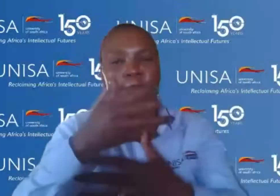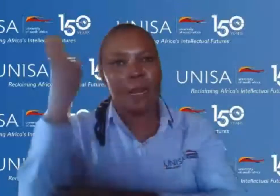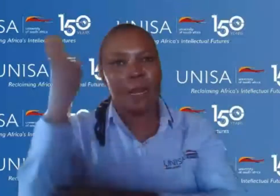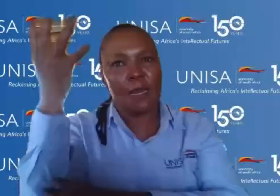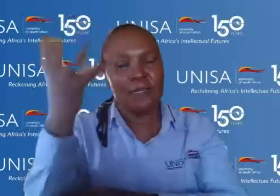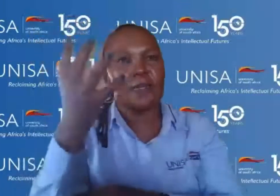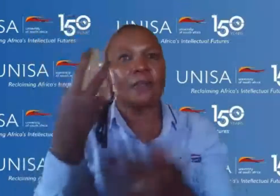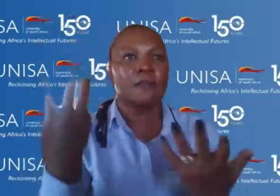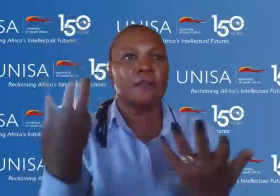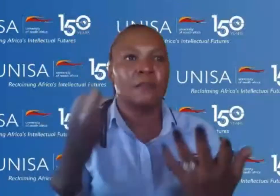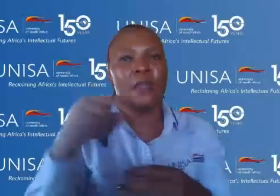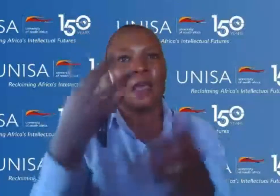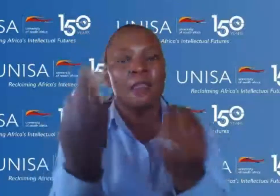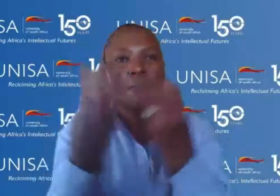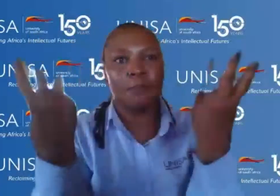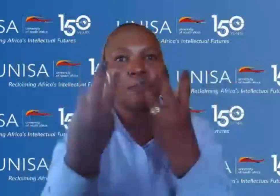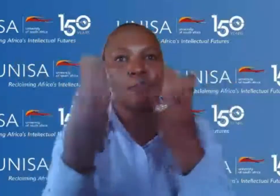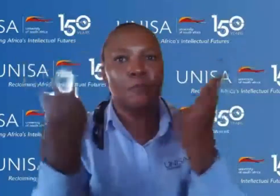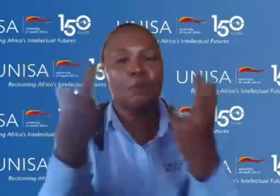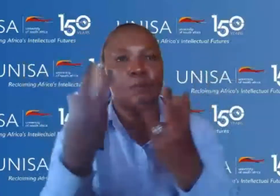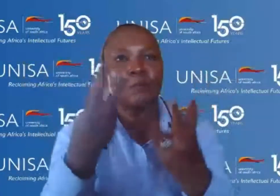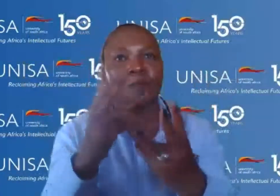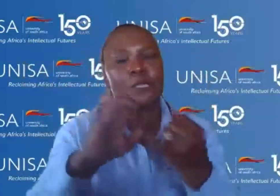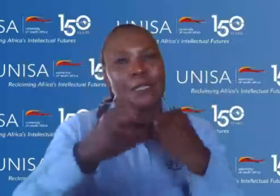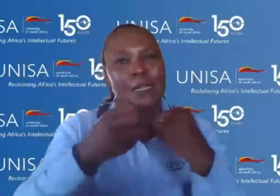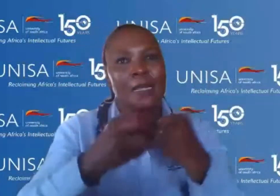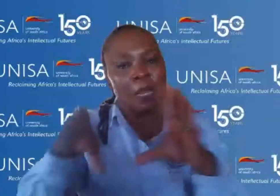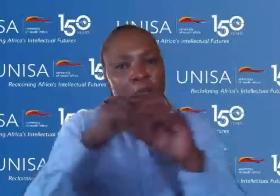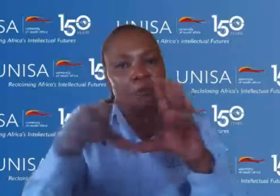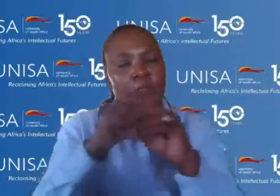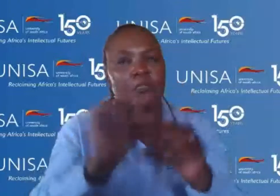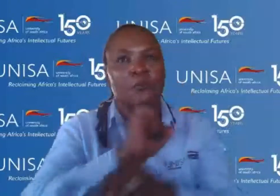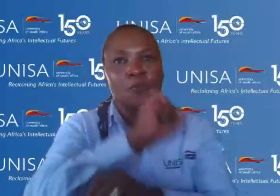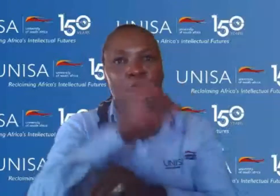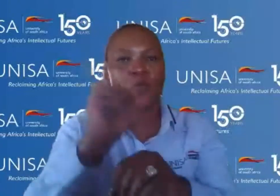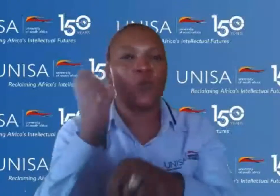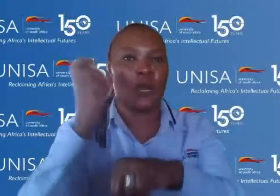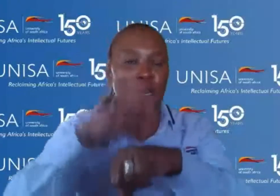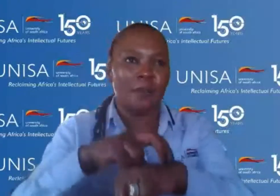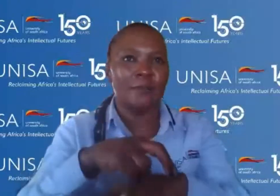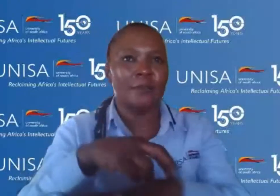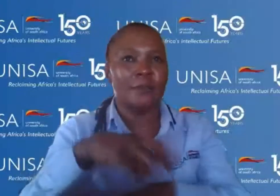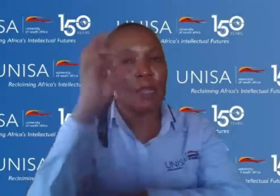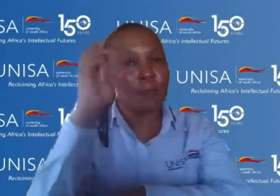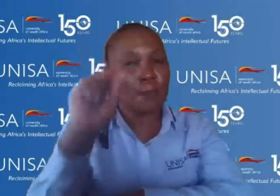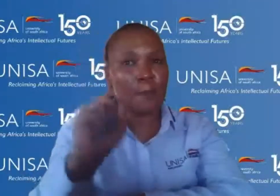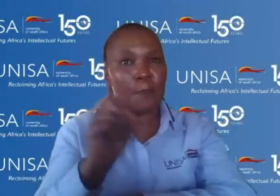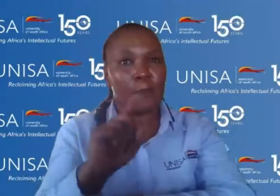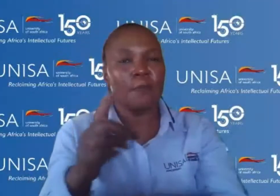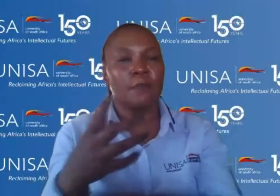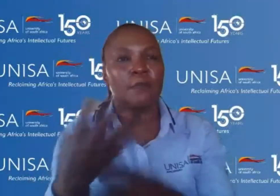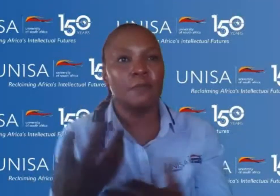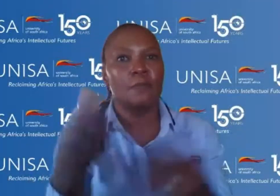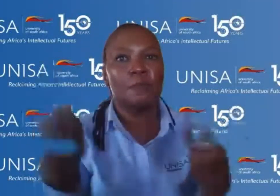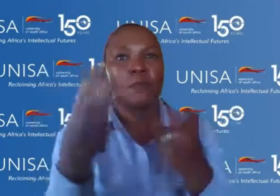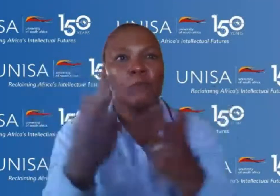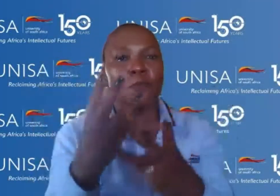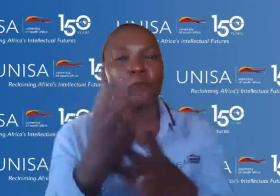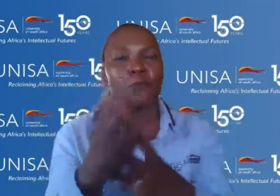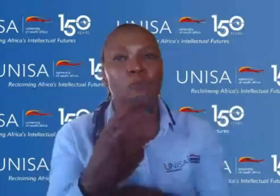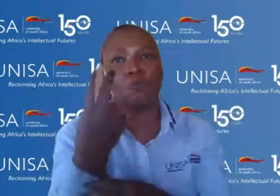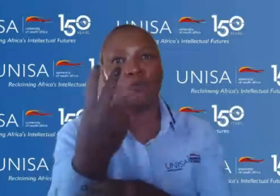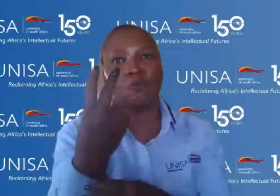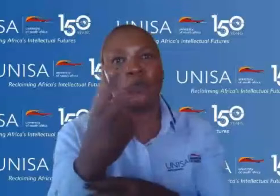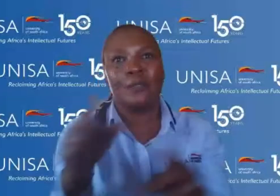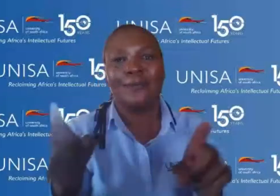other people to try and accommodate your needs. Remember, no two people have exactly the same needs, and therefore